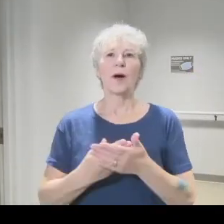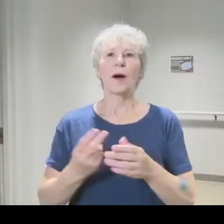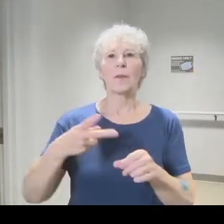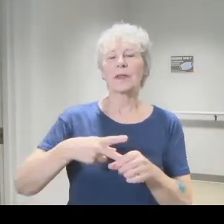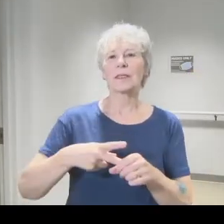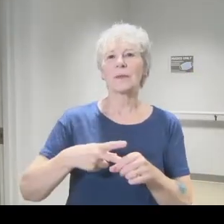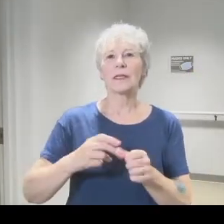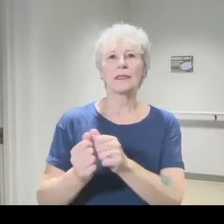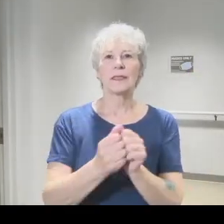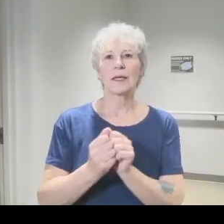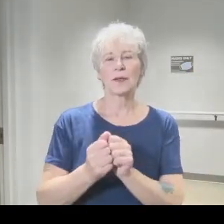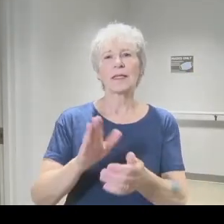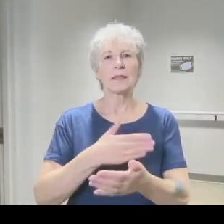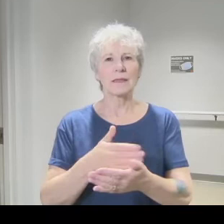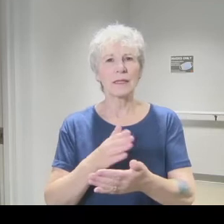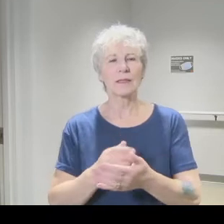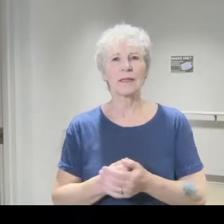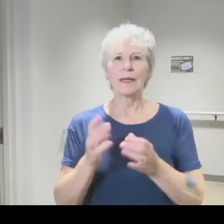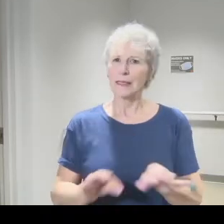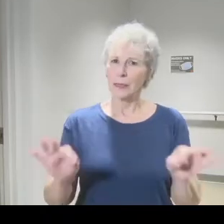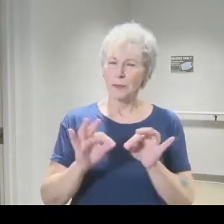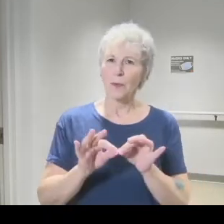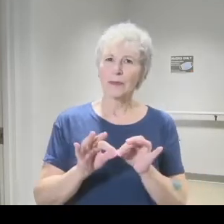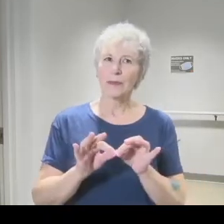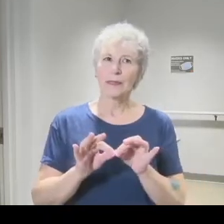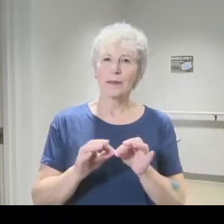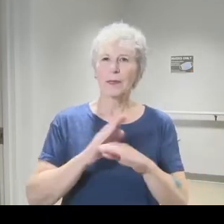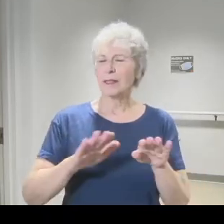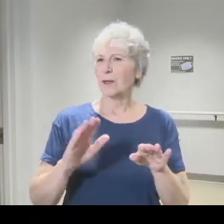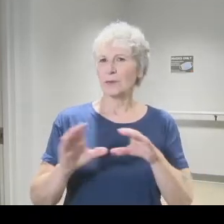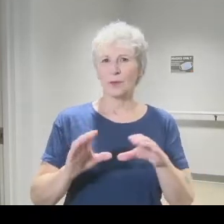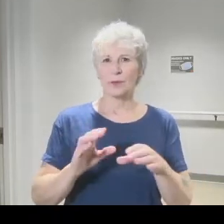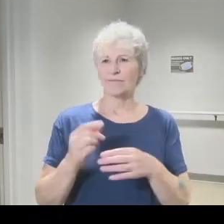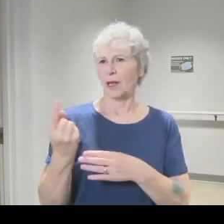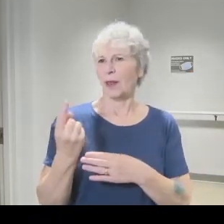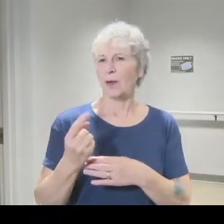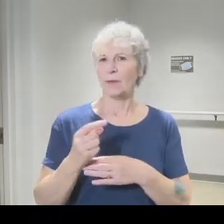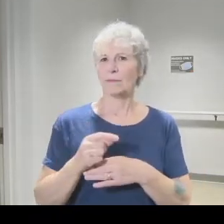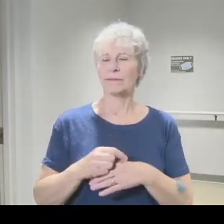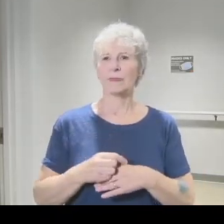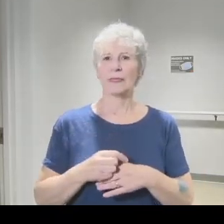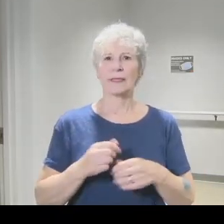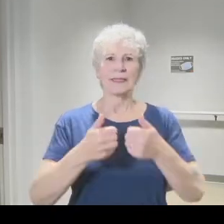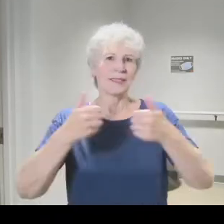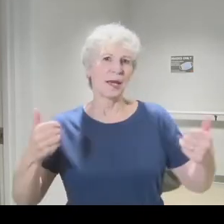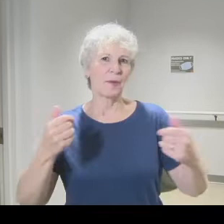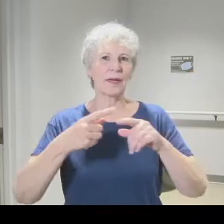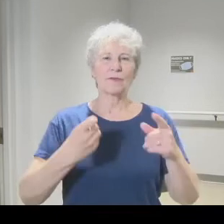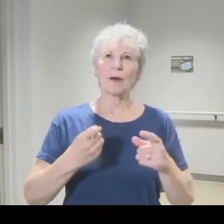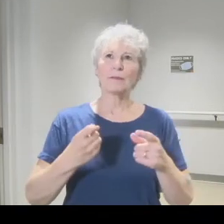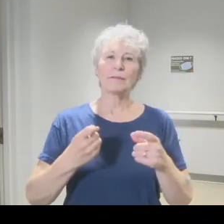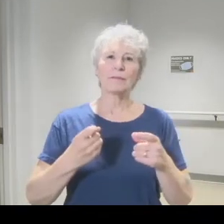singing, it's important to realize, to be honest with each other, that we don't do it in a vacuum. We don't do it separated from the events of